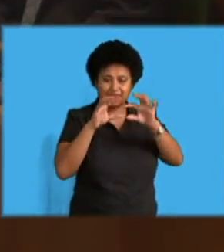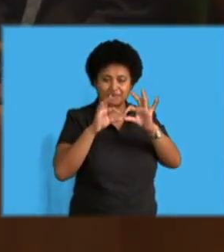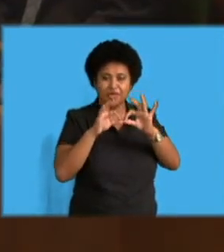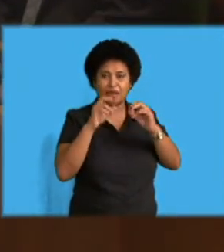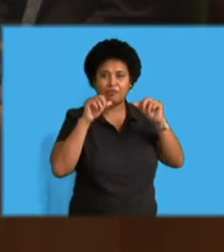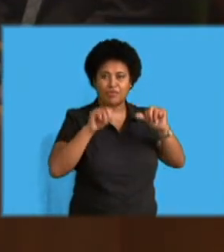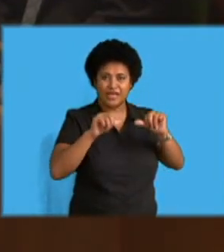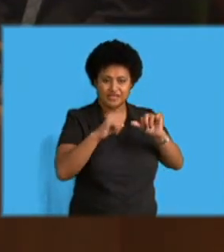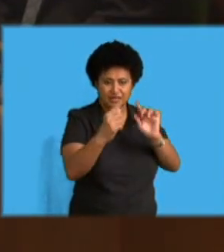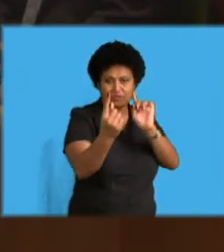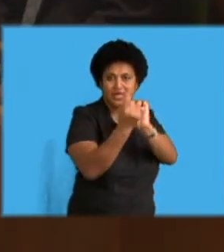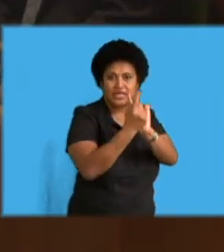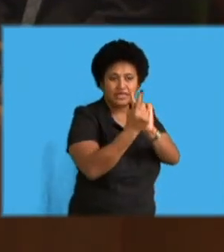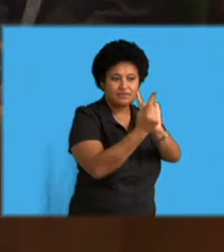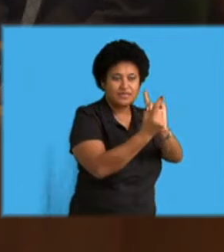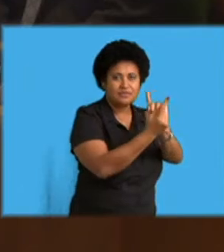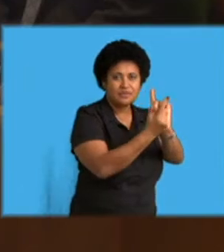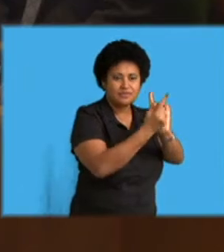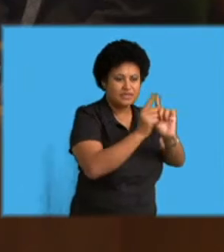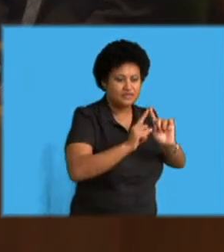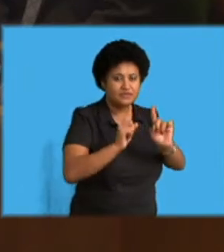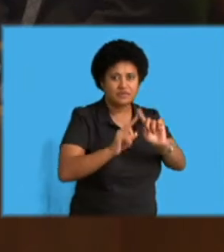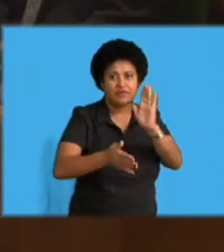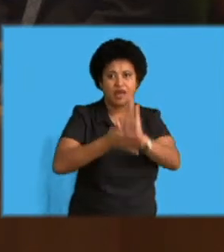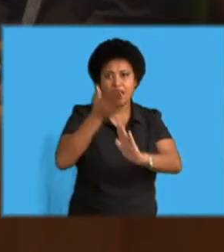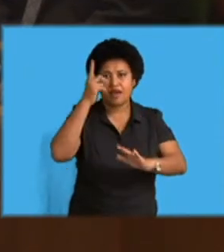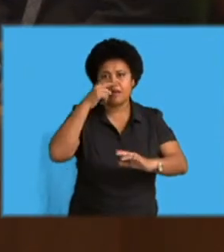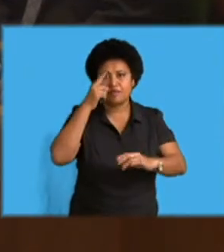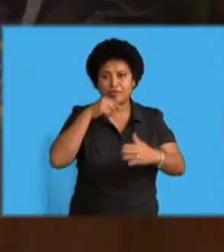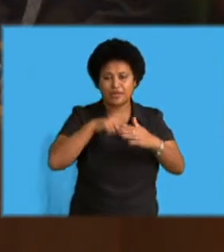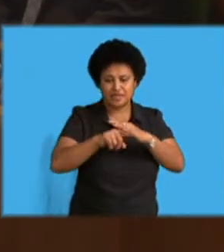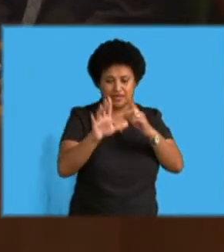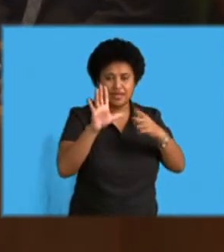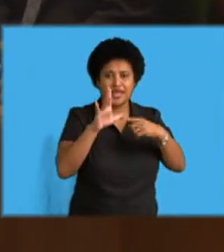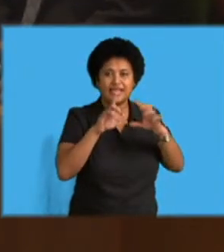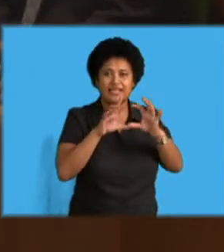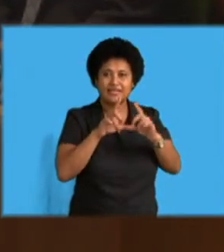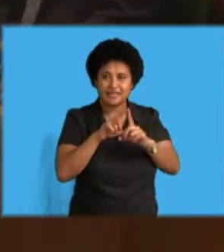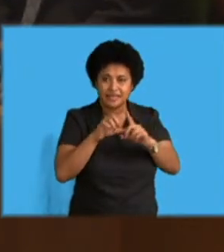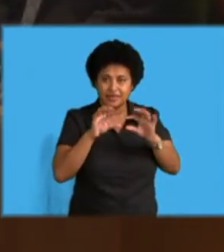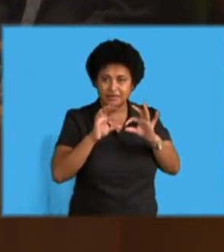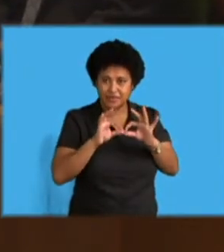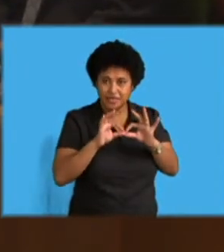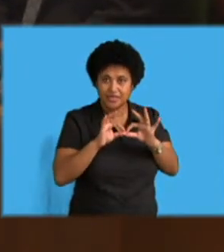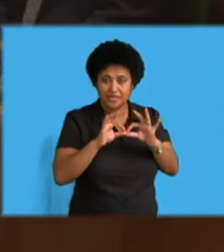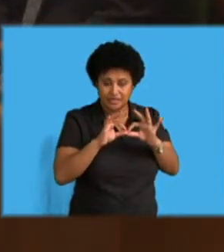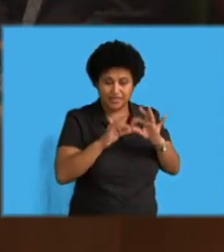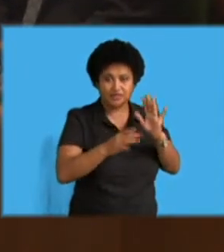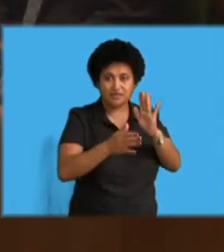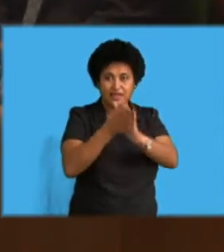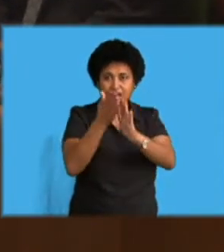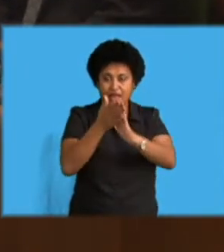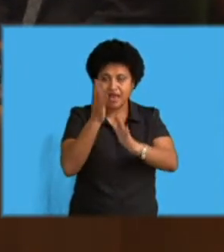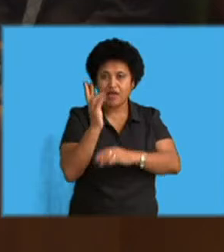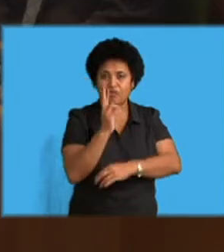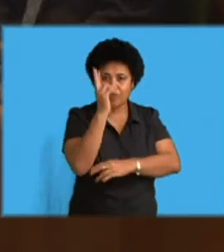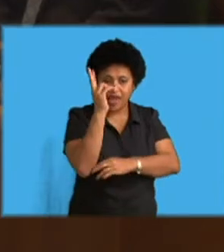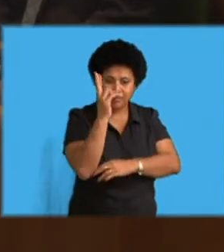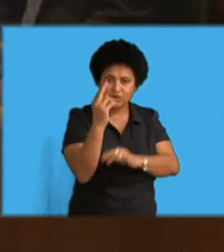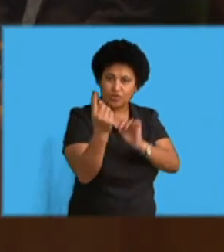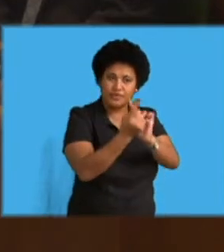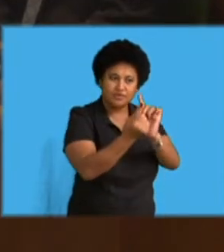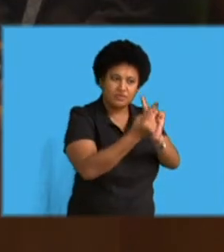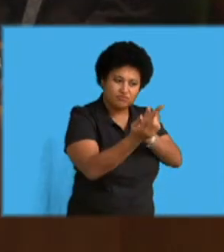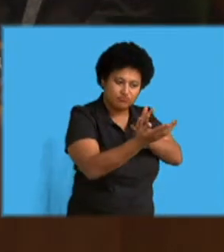management and with the Board of Governors to discuss matters relevant to Fiji, and also provide an opportunity to meet with the higher level delegates to talk about issues